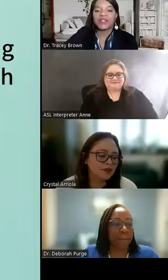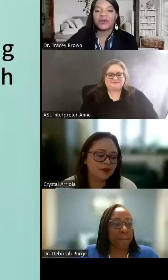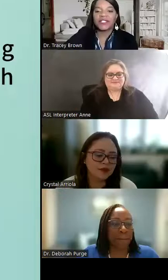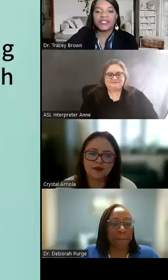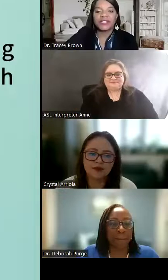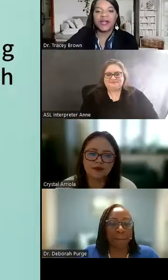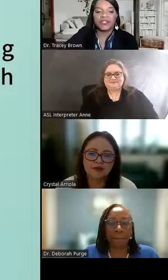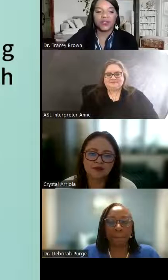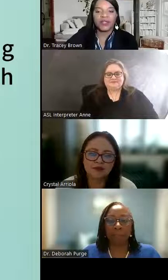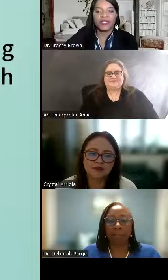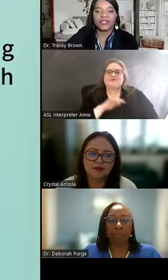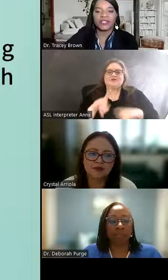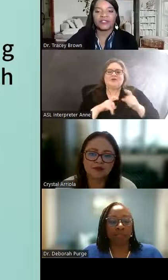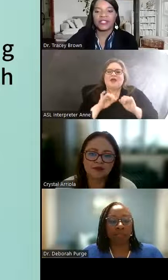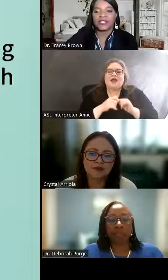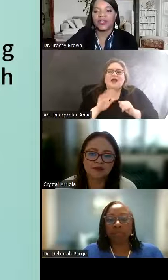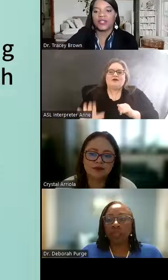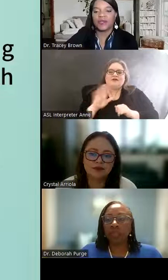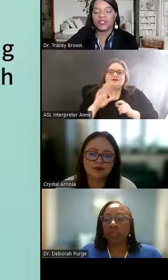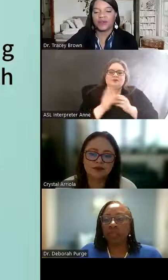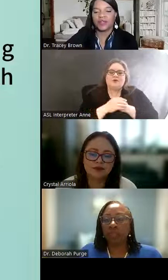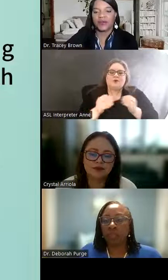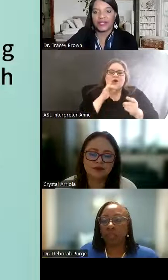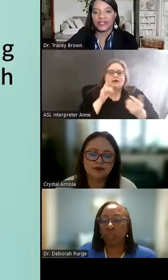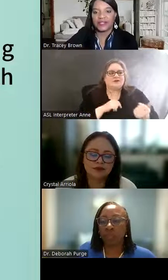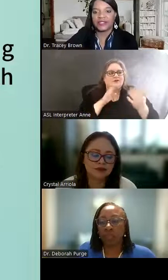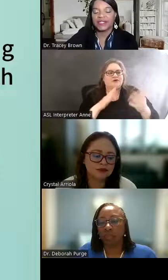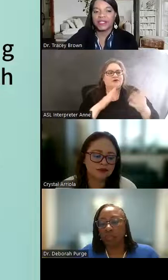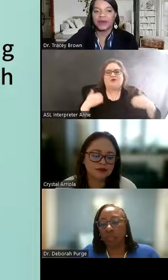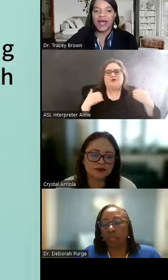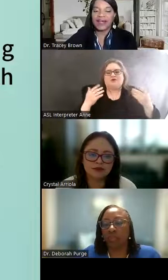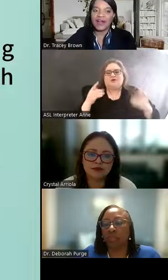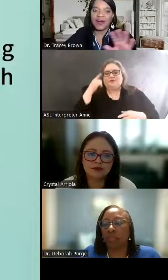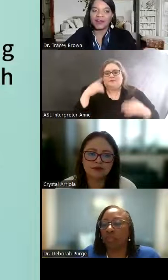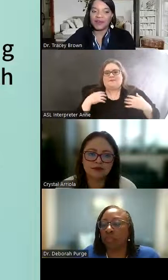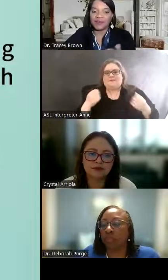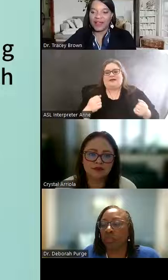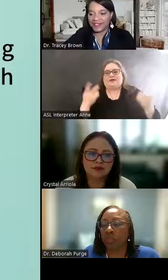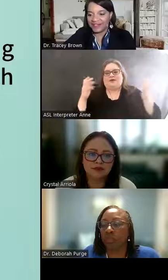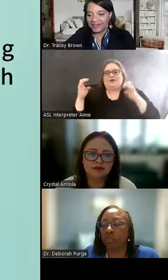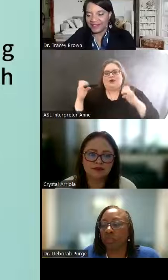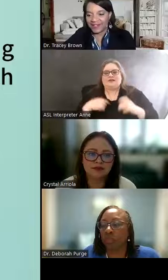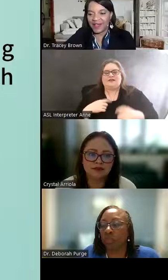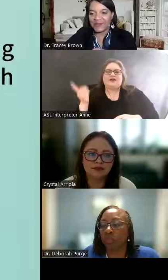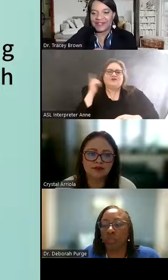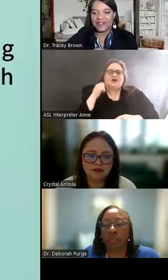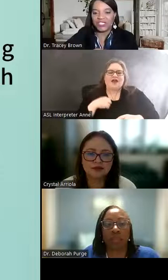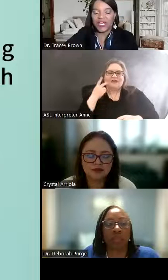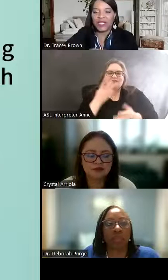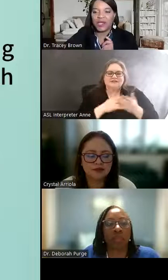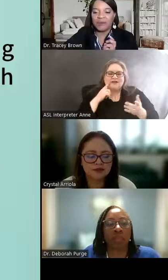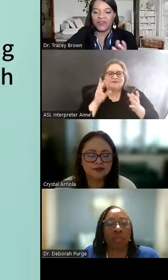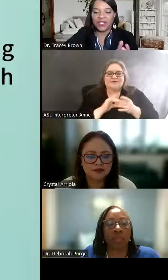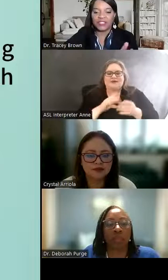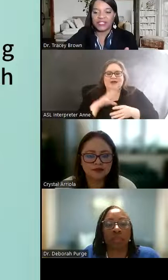And so the question is, how is your organization addressing the youth mental health crisis? So I've seen some of the comments in the